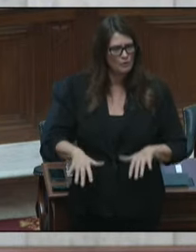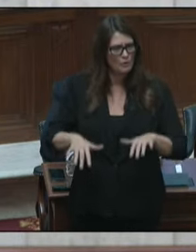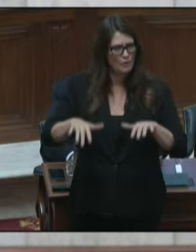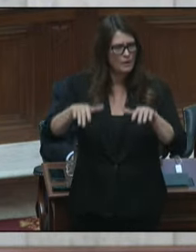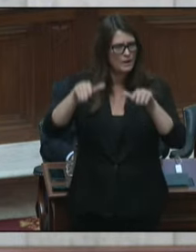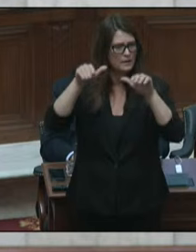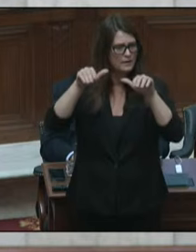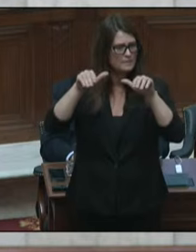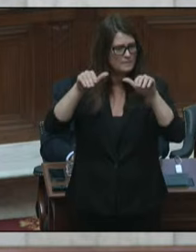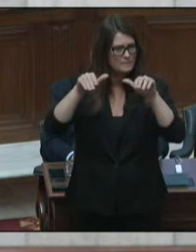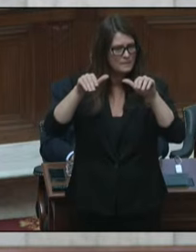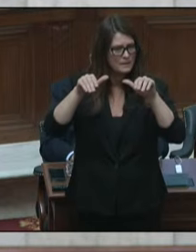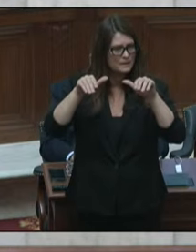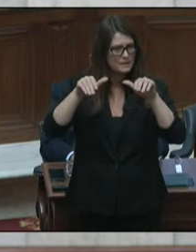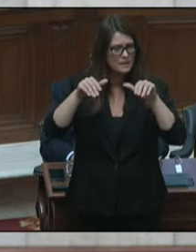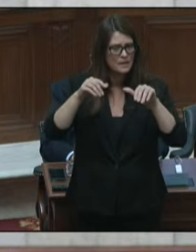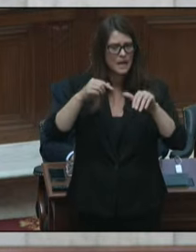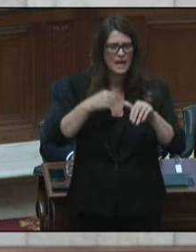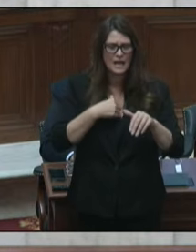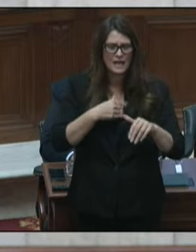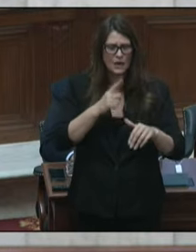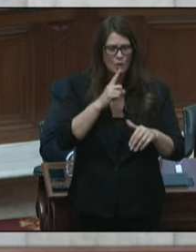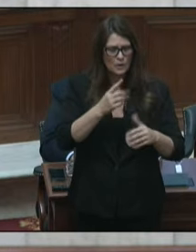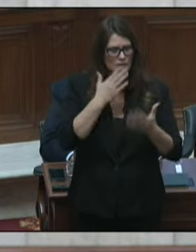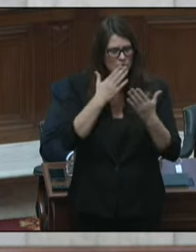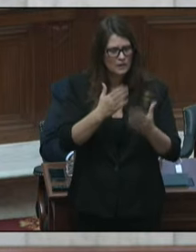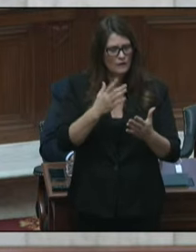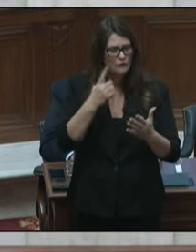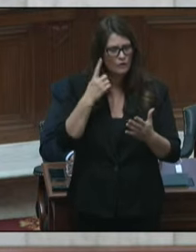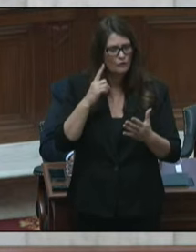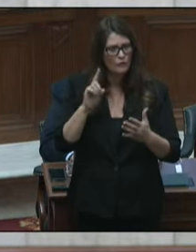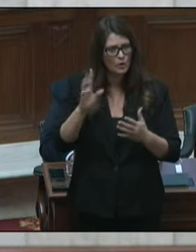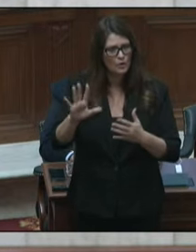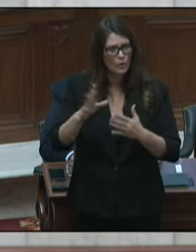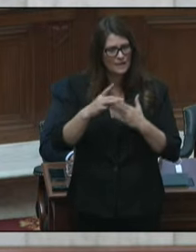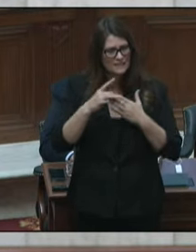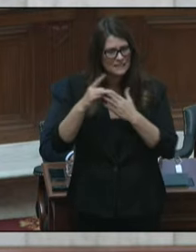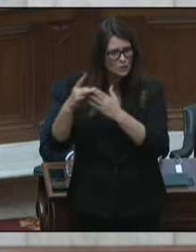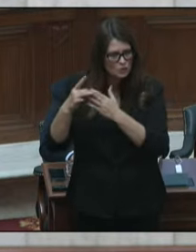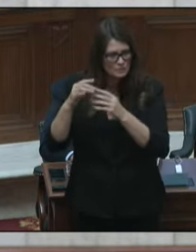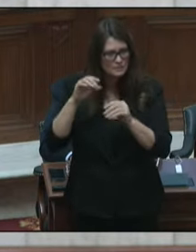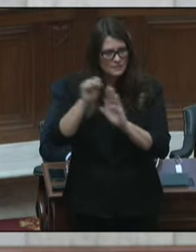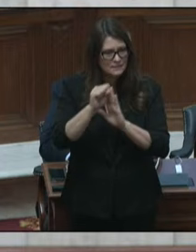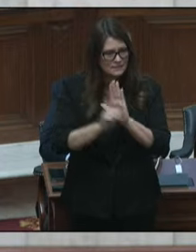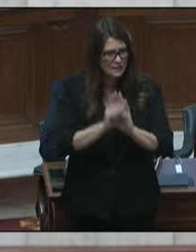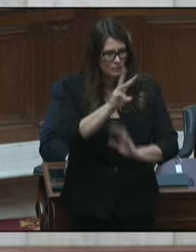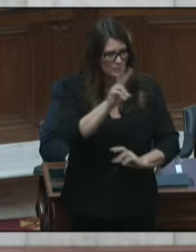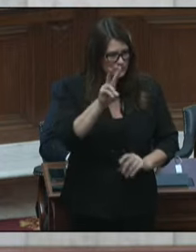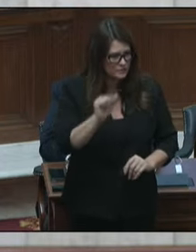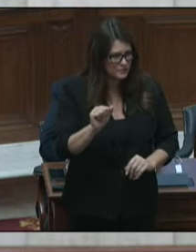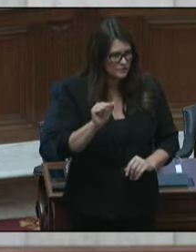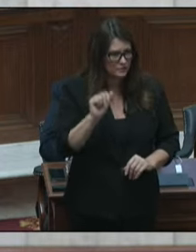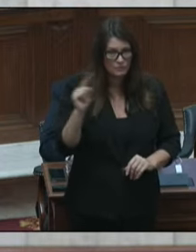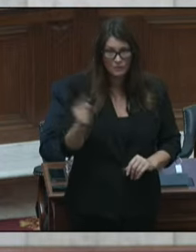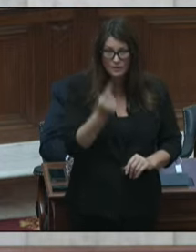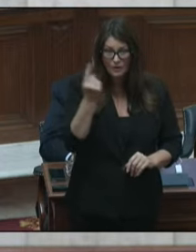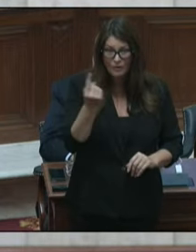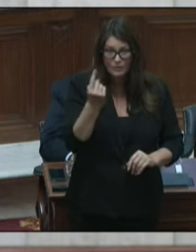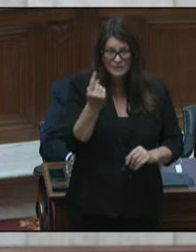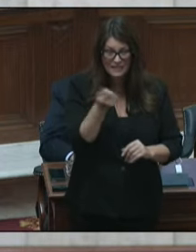more broadly, for your leadership to the great state of West Virginia. With only a